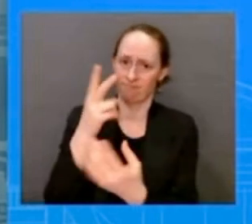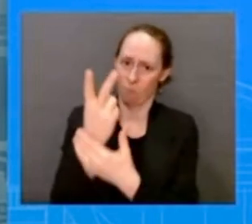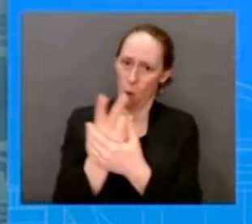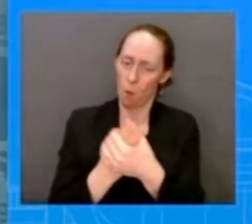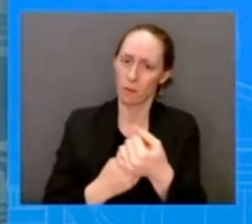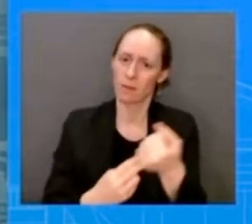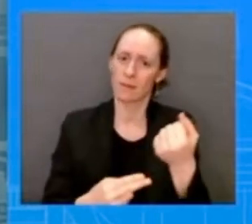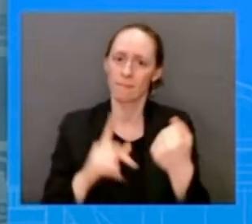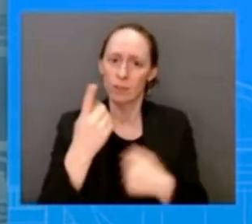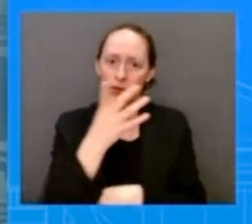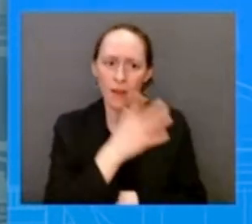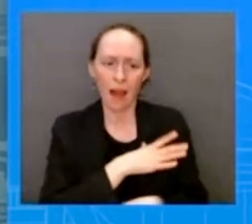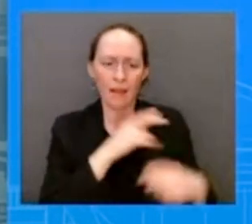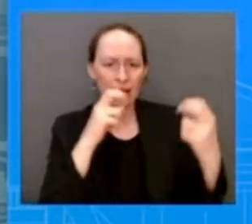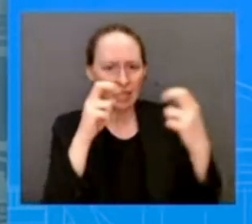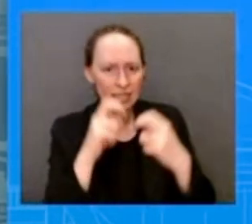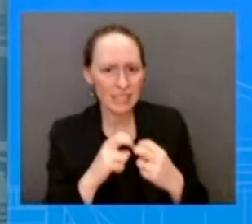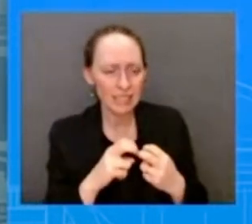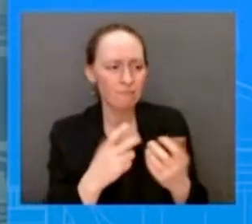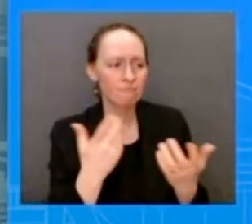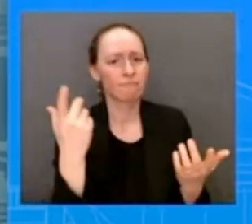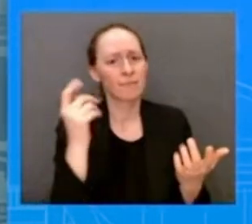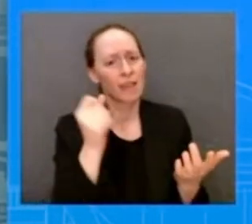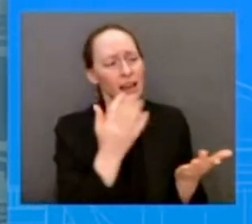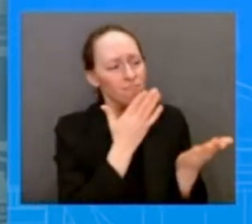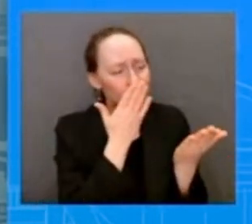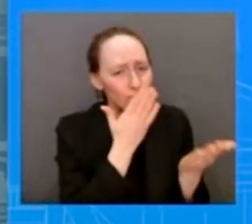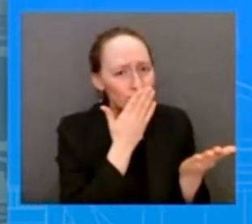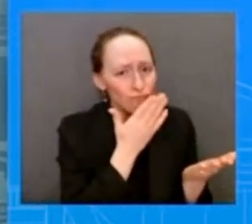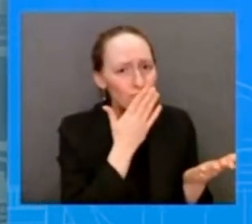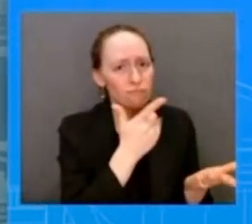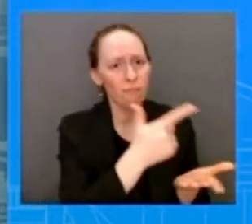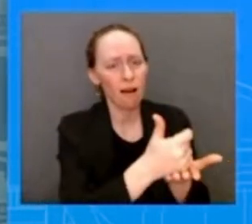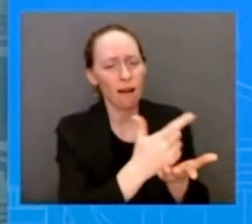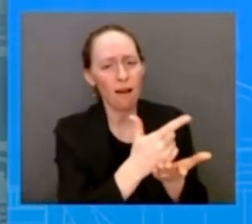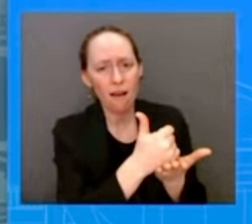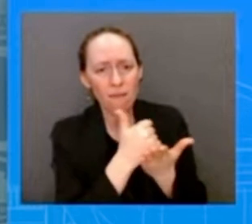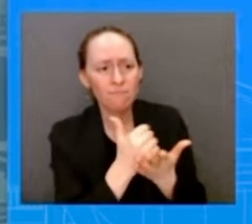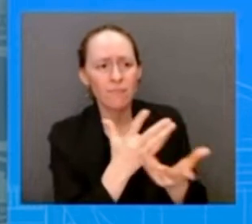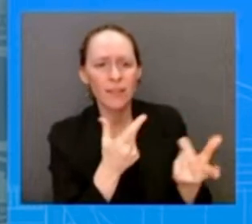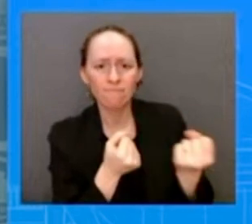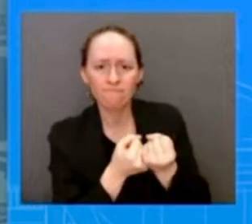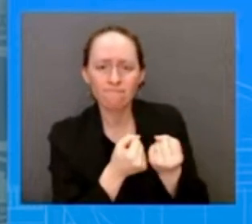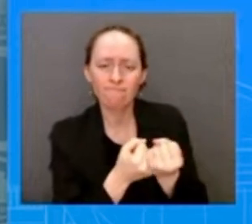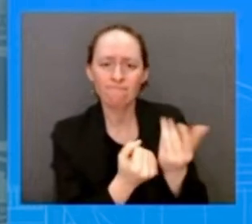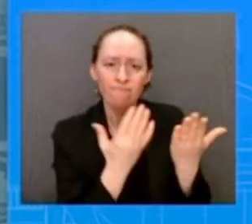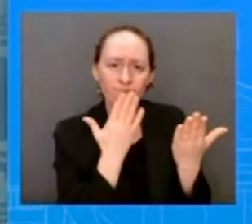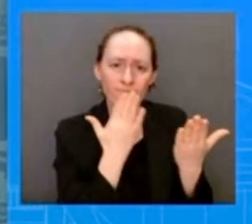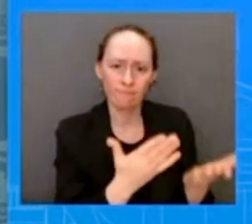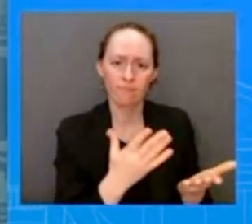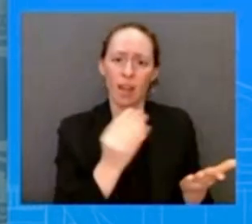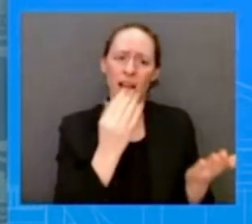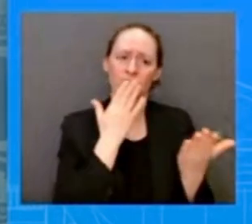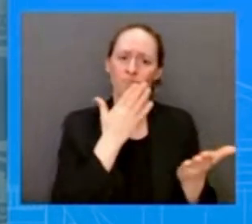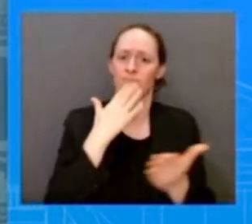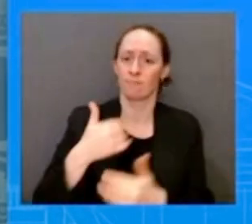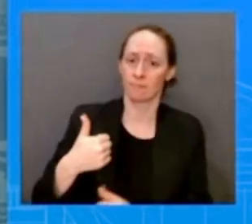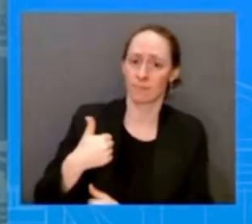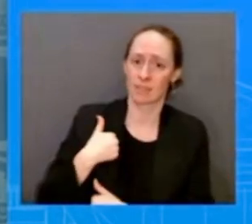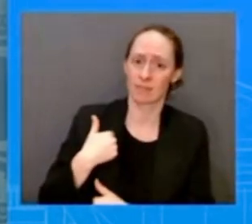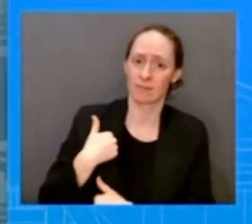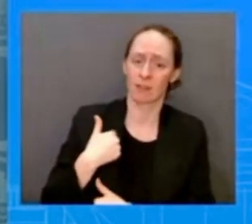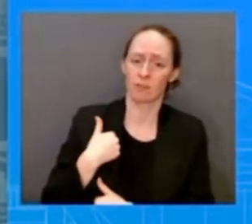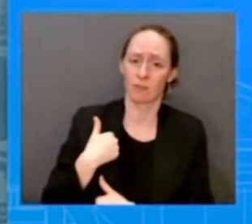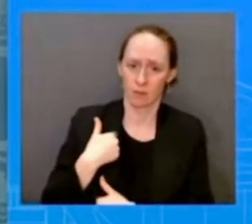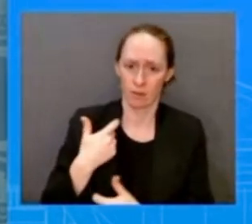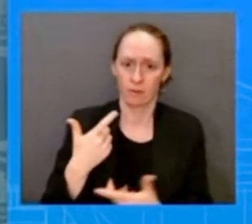for all the support that Poland has given to our men and women in uniform who are operating out of Poland right now, as well as the